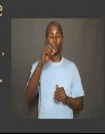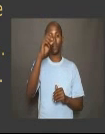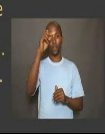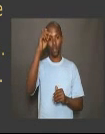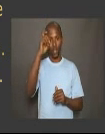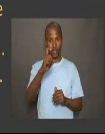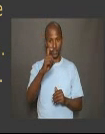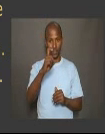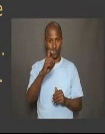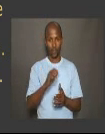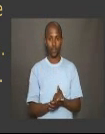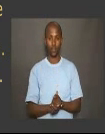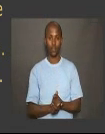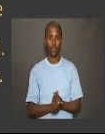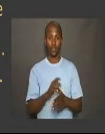Q of X.